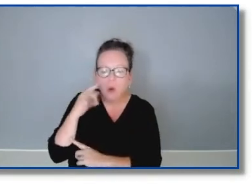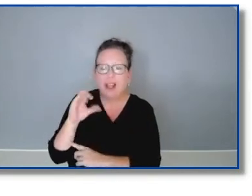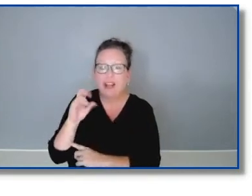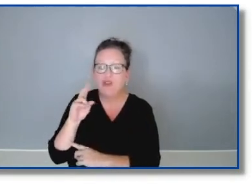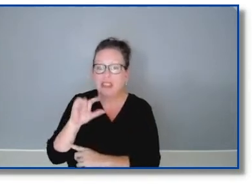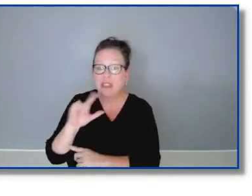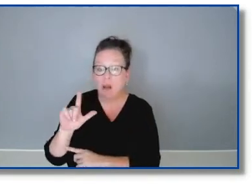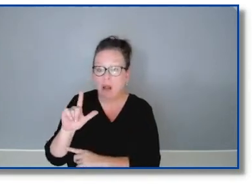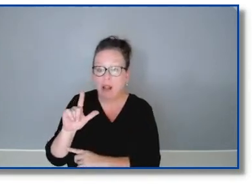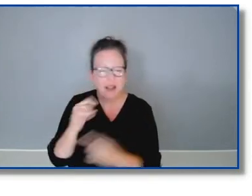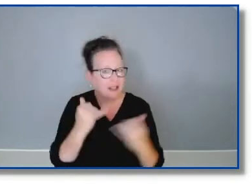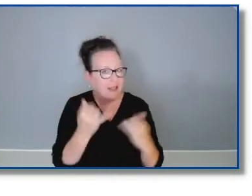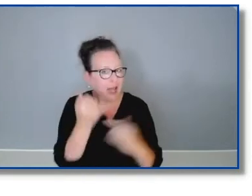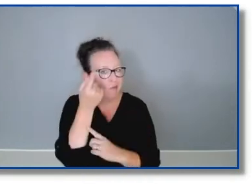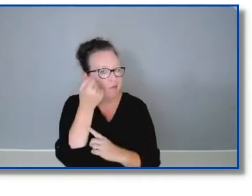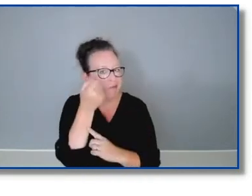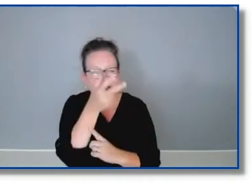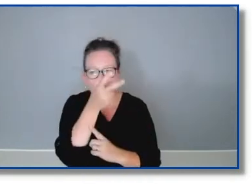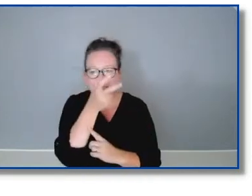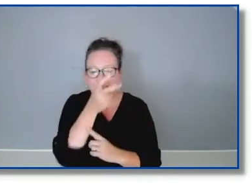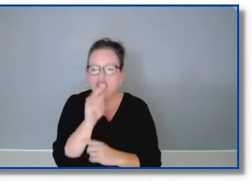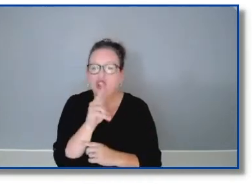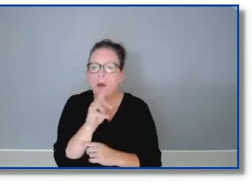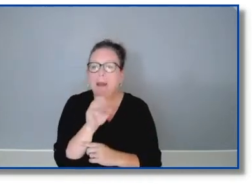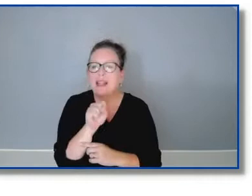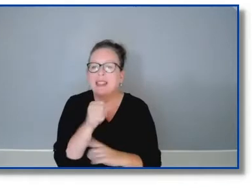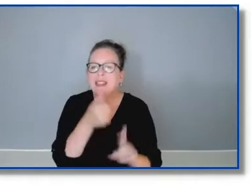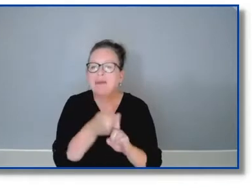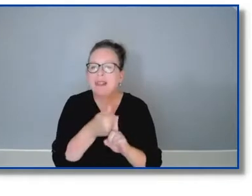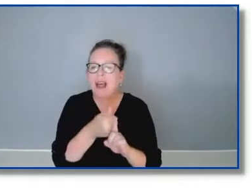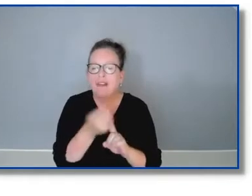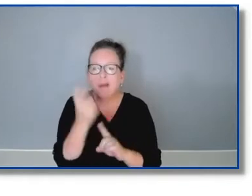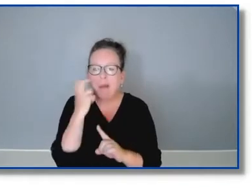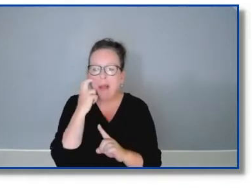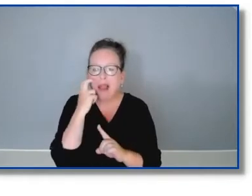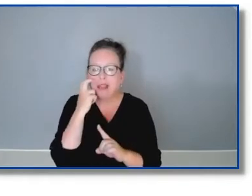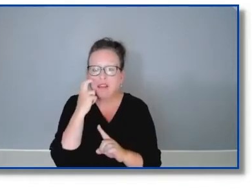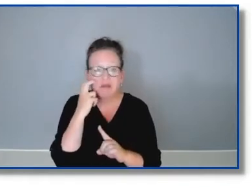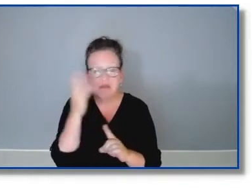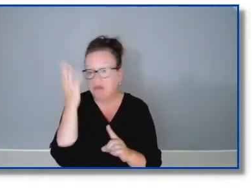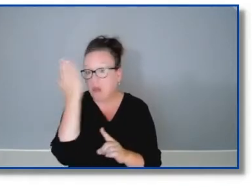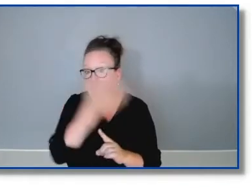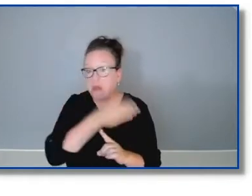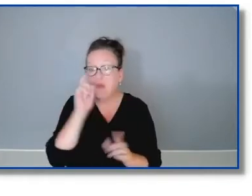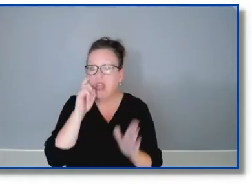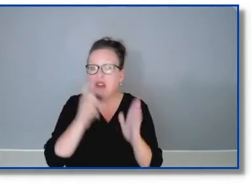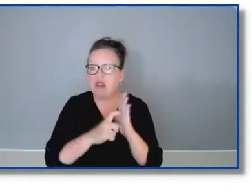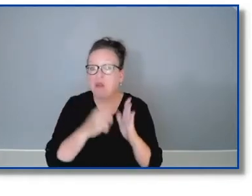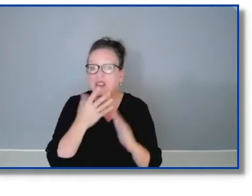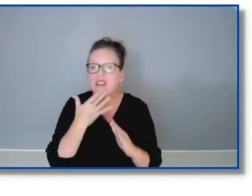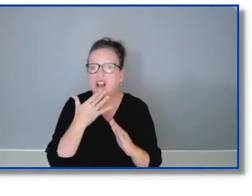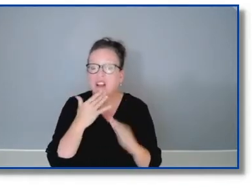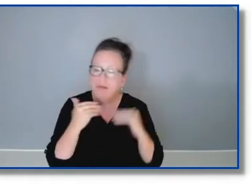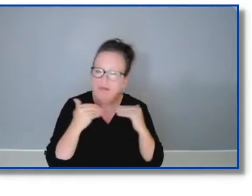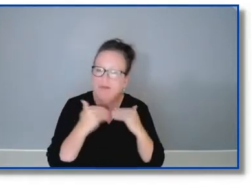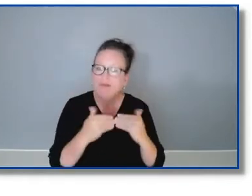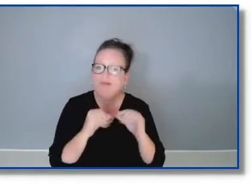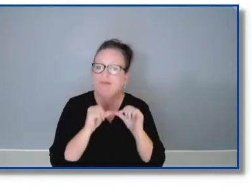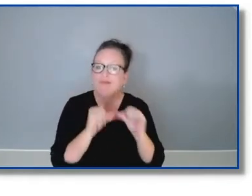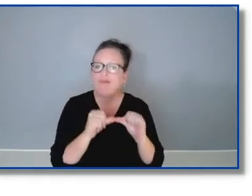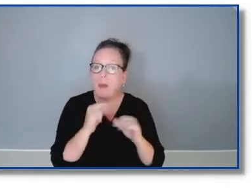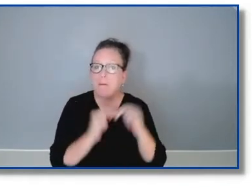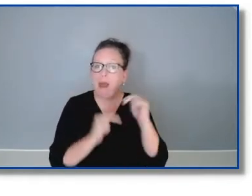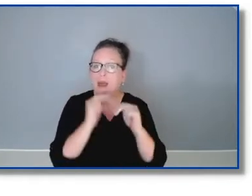almost blind, they haven't noticed, and they just kept building. And that's what they built. And I started at some point,